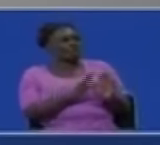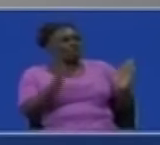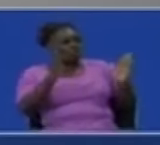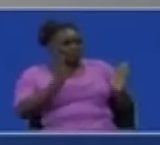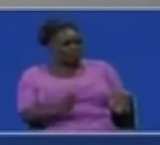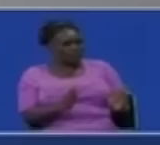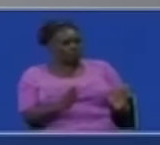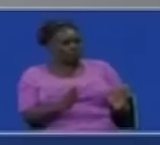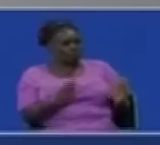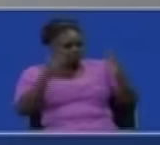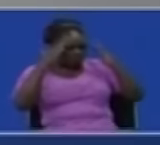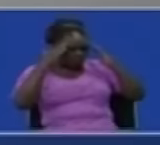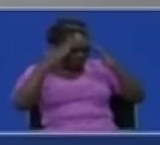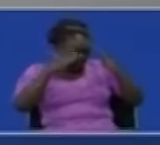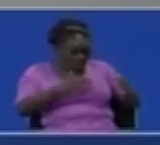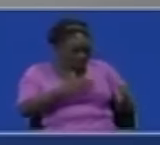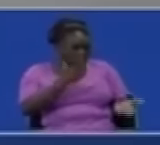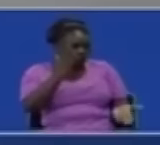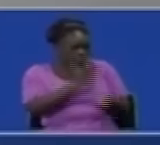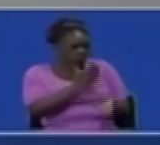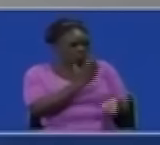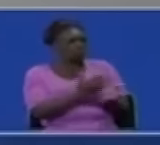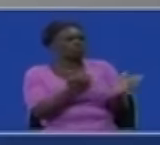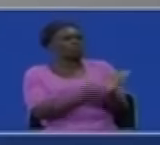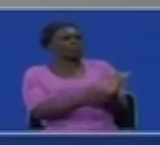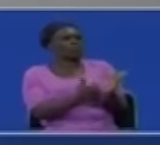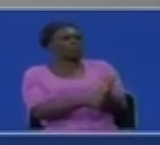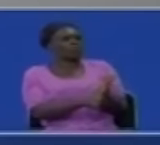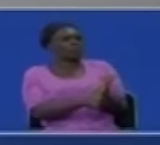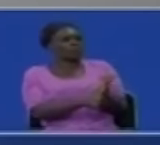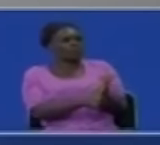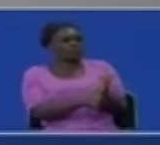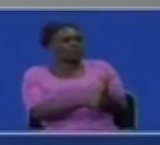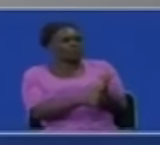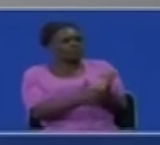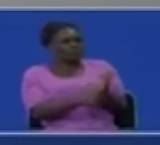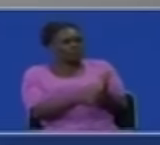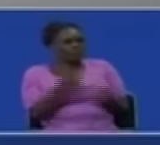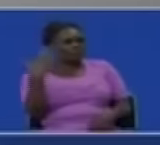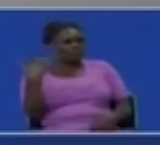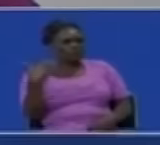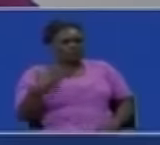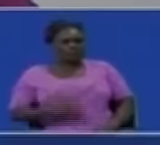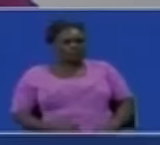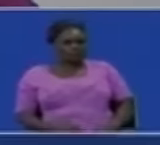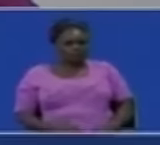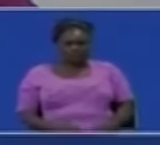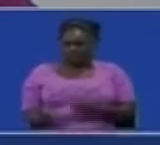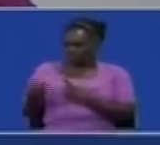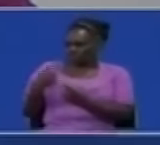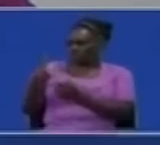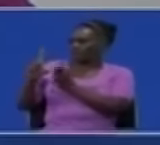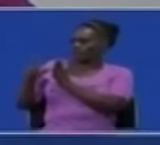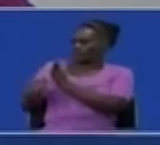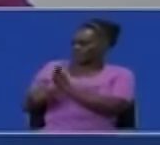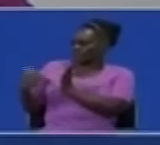really taking cognizance of what really is the problem and the crisis that we're hurtling towards. Okay, and we'll talk about what really is